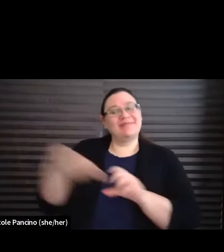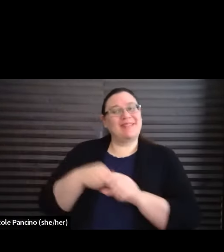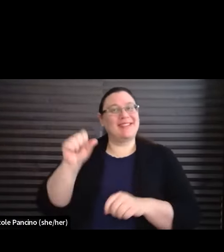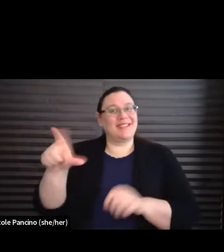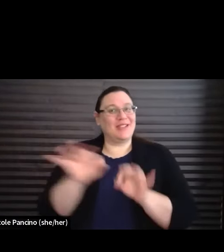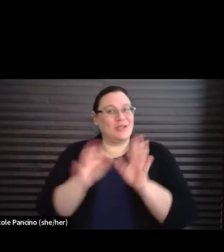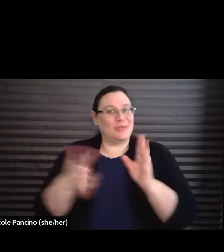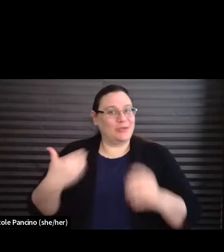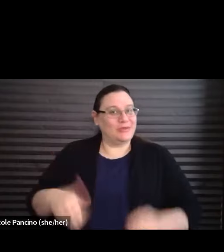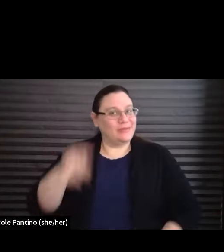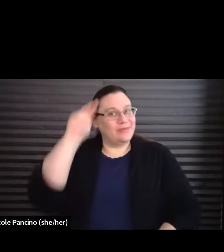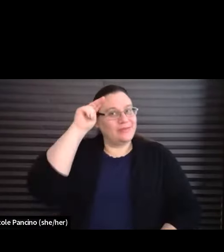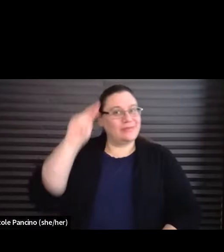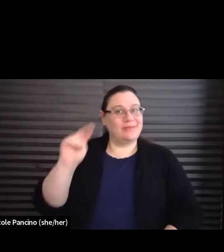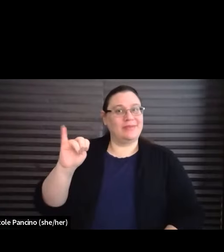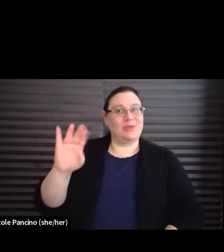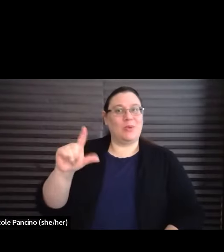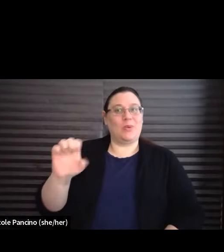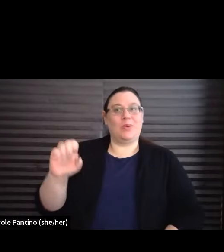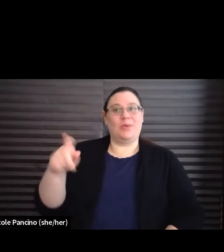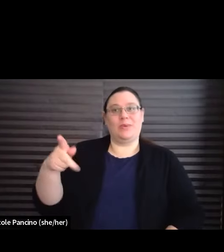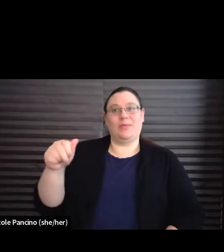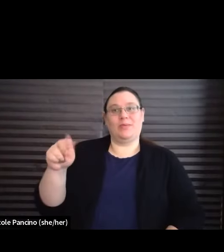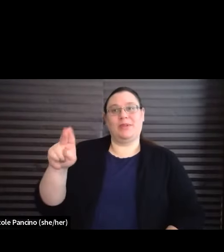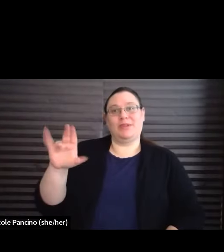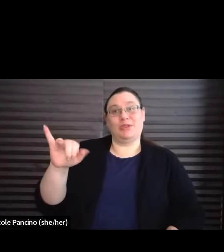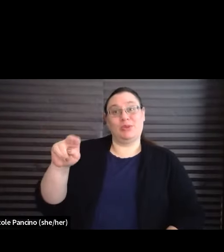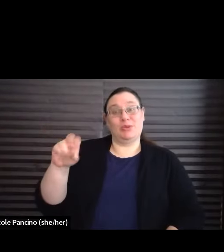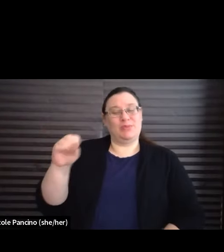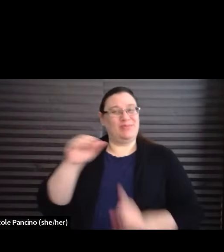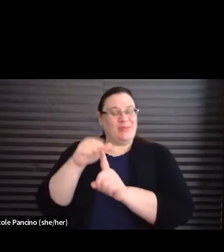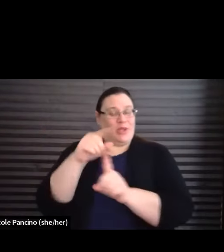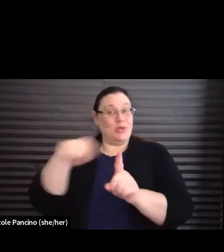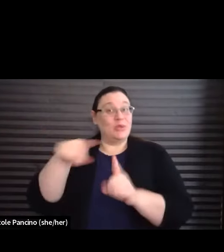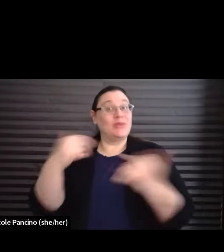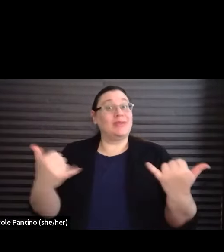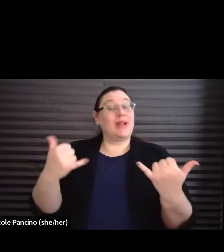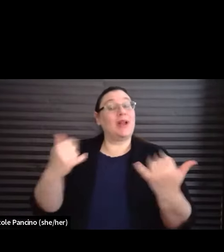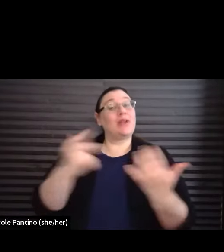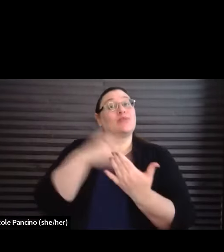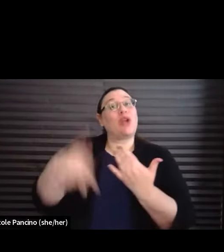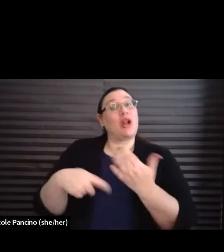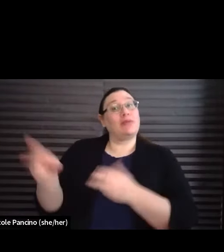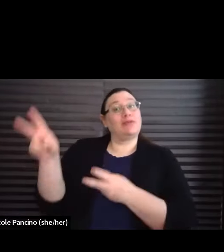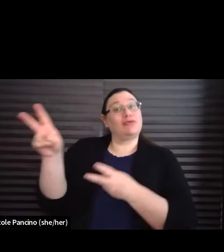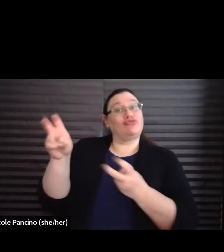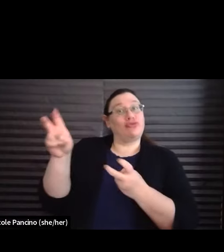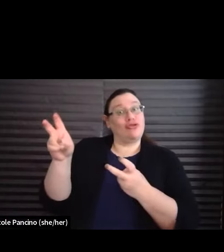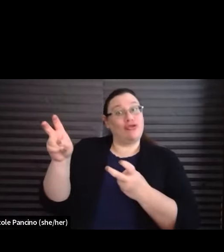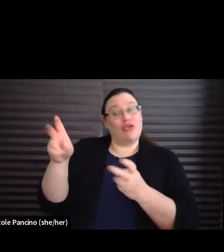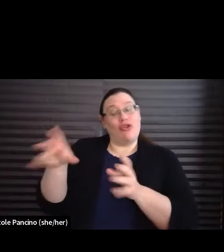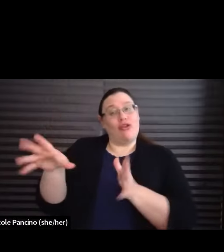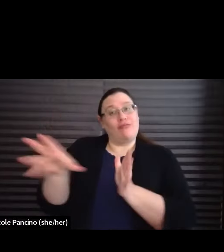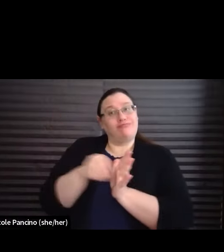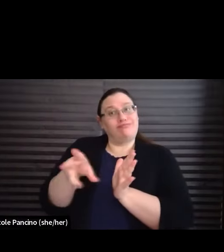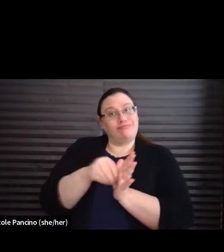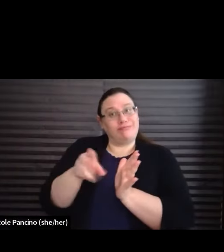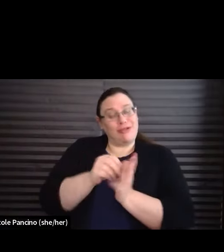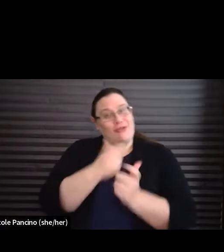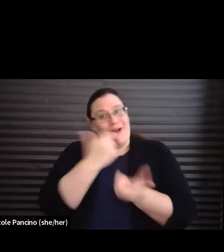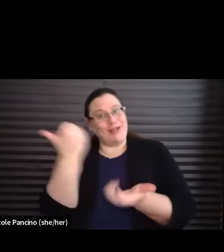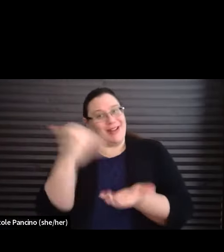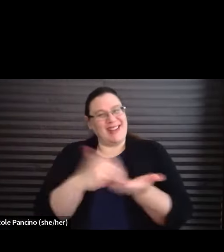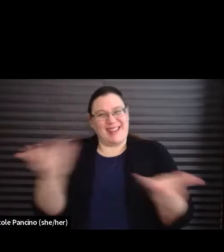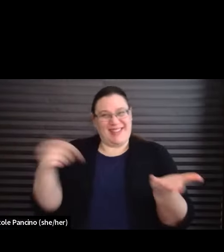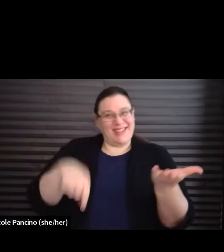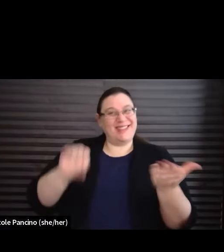Nicole Pancino. As a reminder, today's program is being recorded and you can watch the replay right here on SAG-AFTRA's YouTube channel